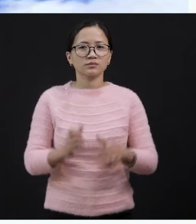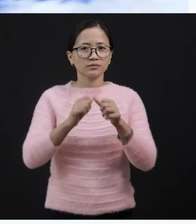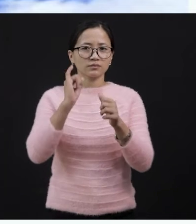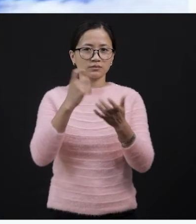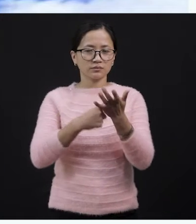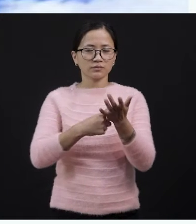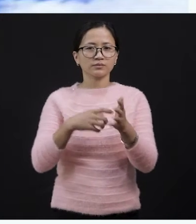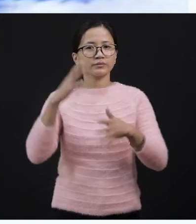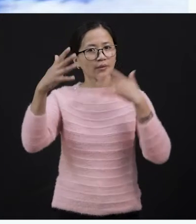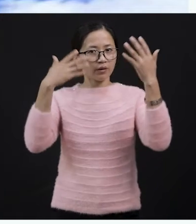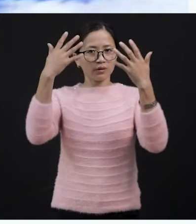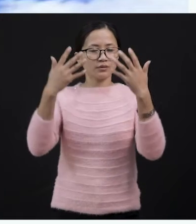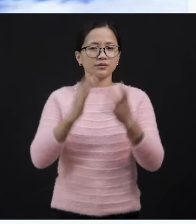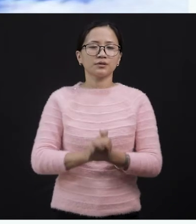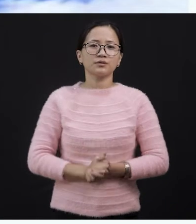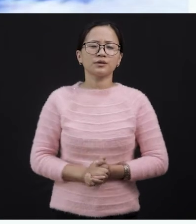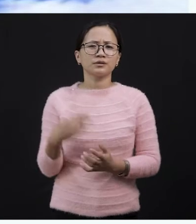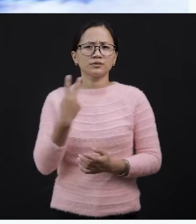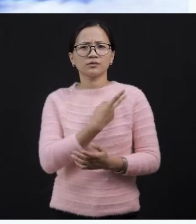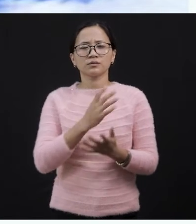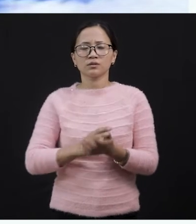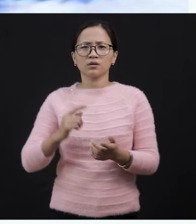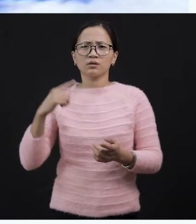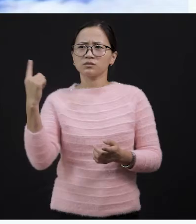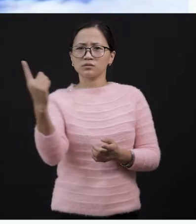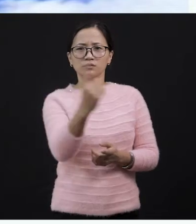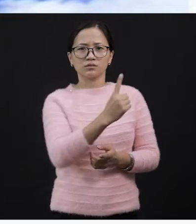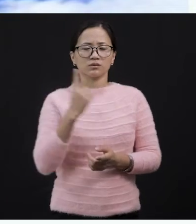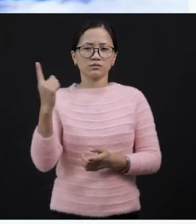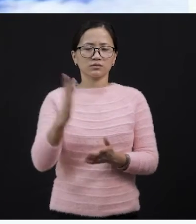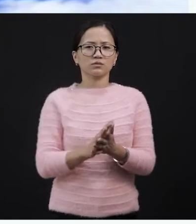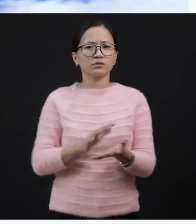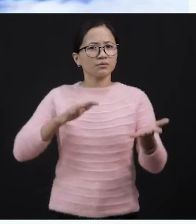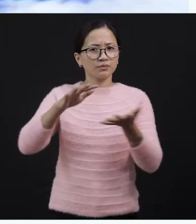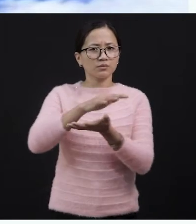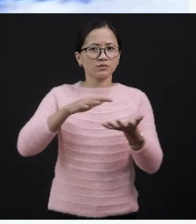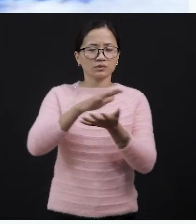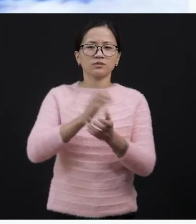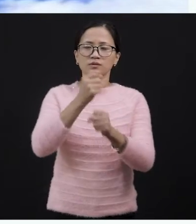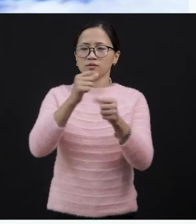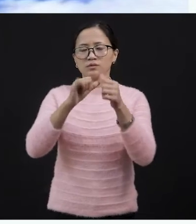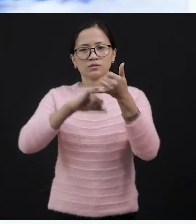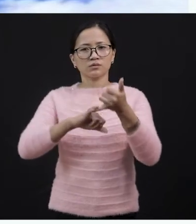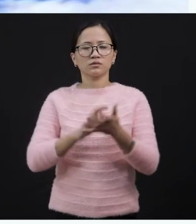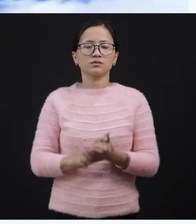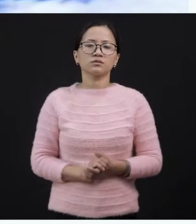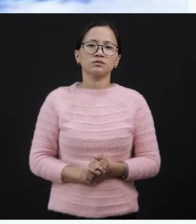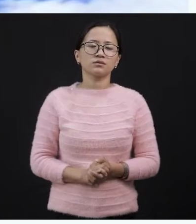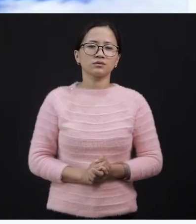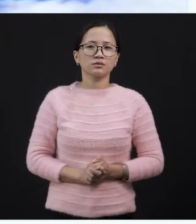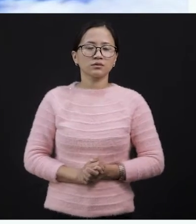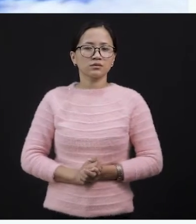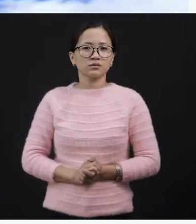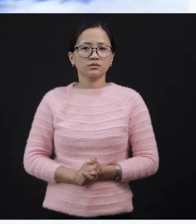air. We are surrounded with a mixture of gases around us,